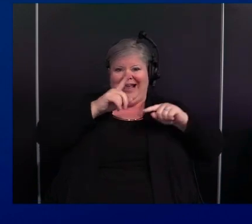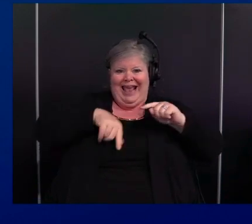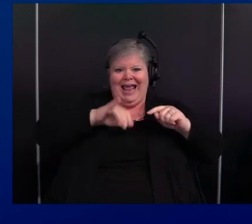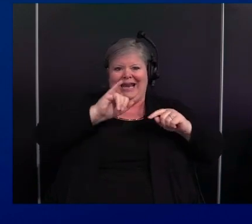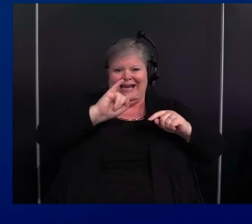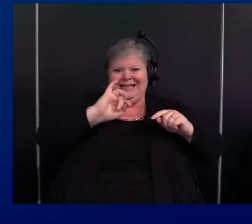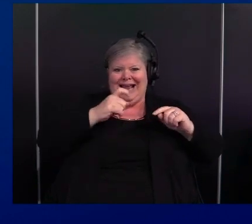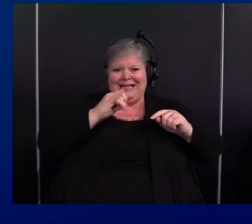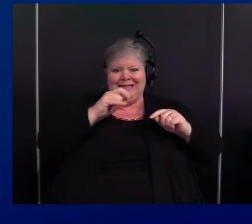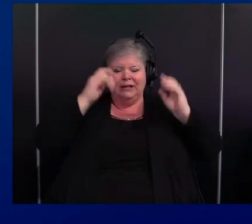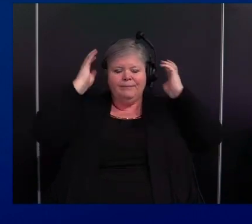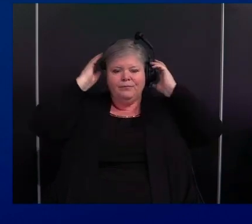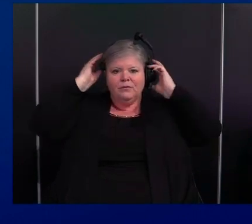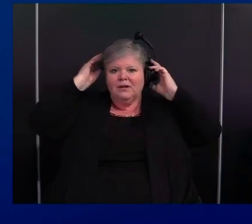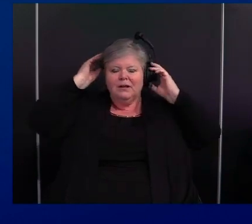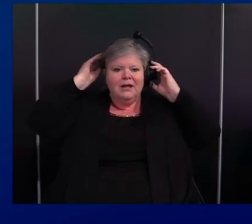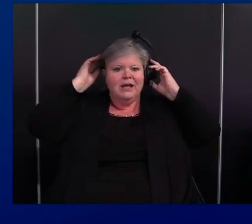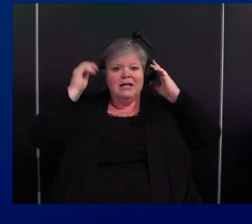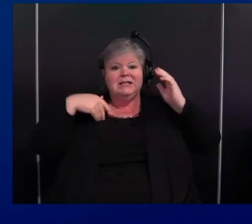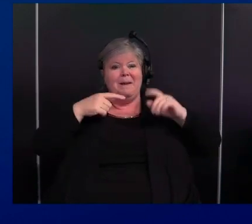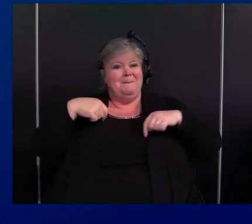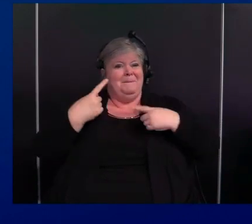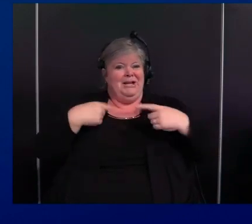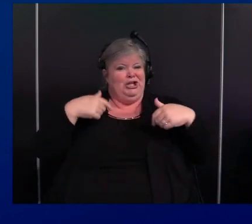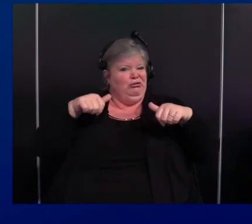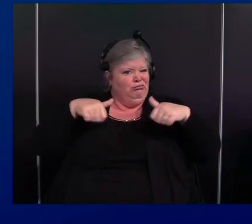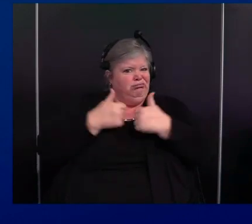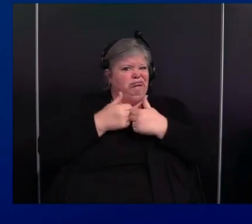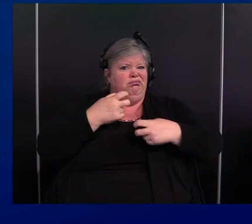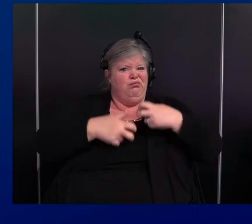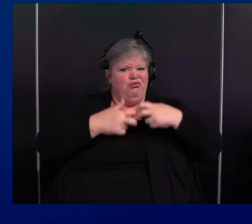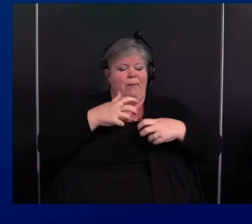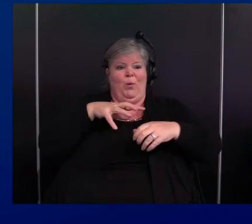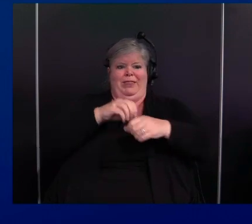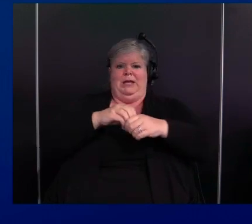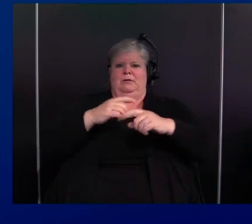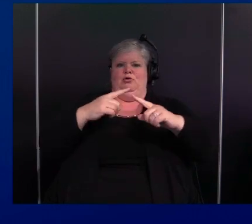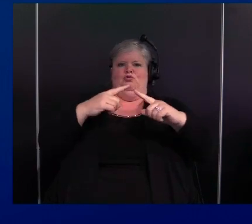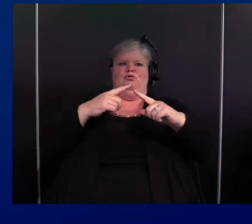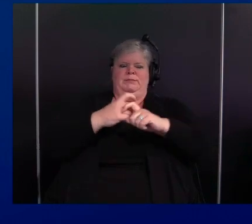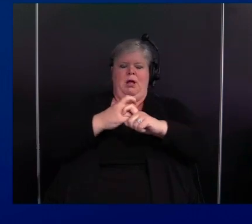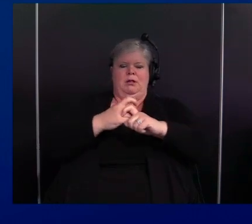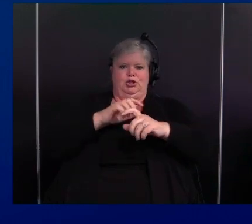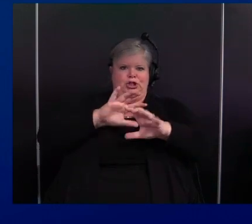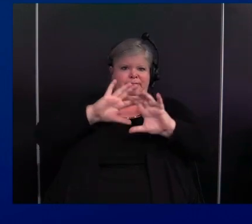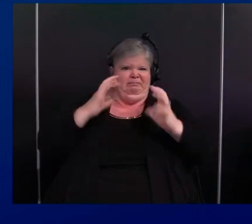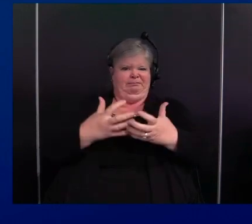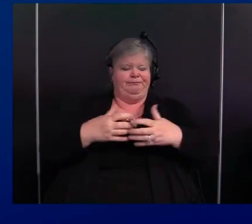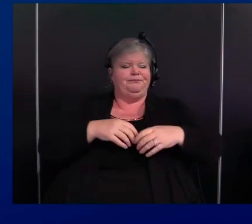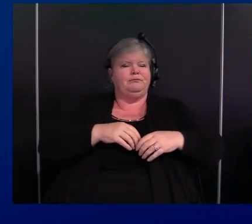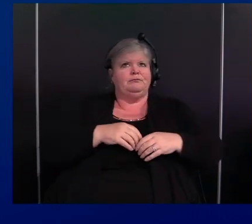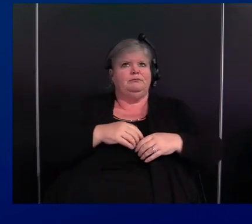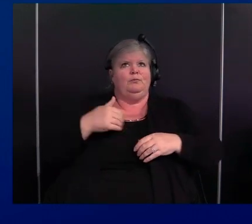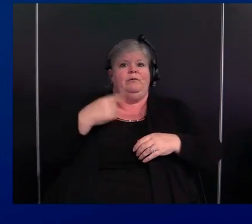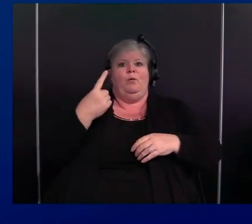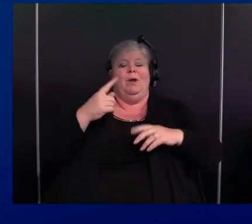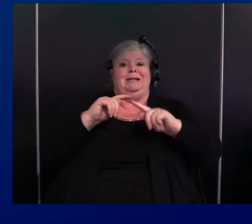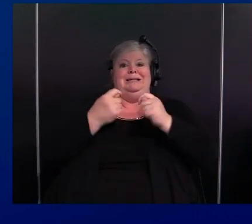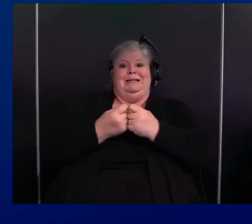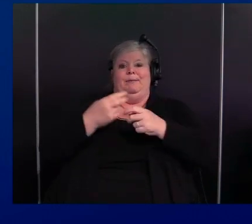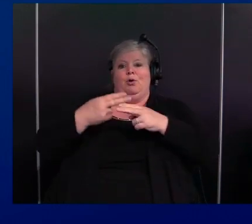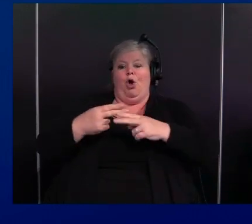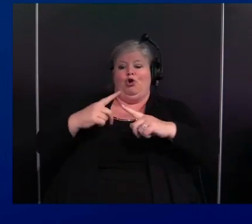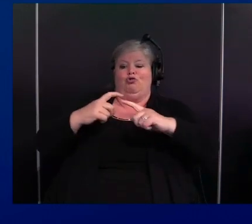been a challenging problem in the cryptography space for a long time. And one of the things that we've done, we have a team called